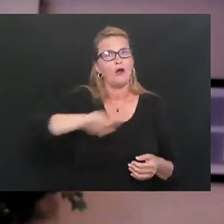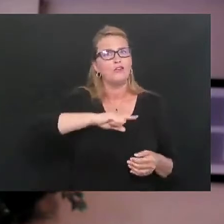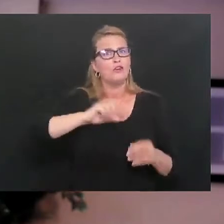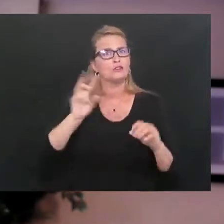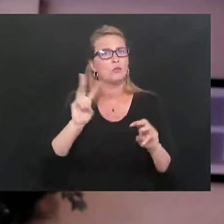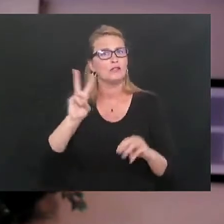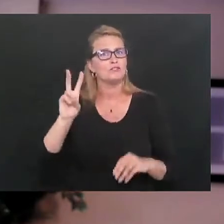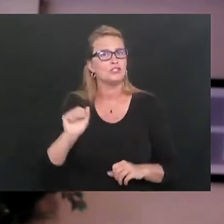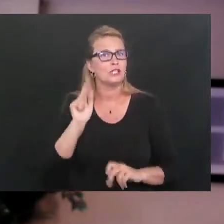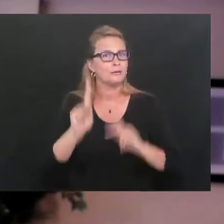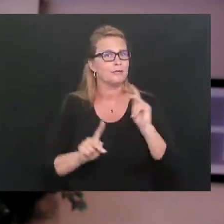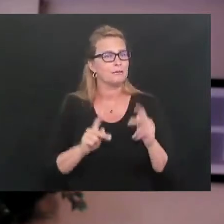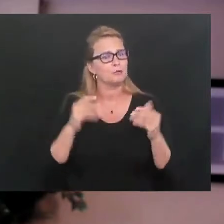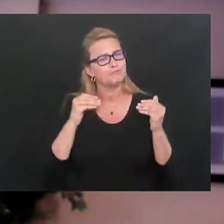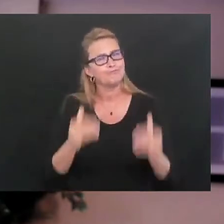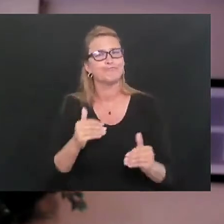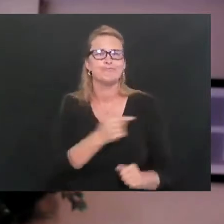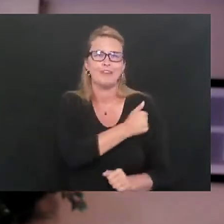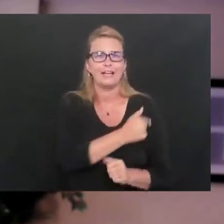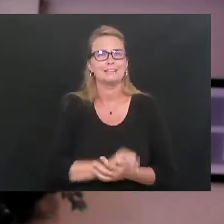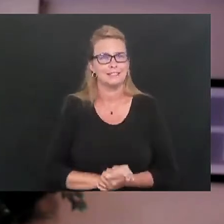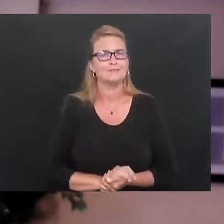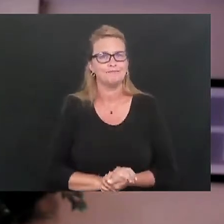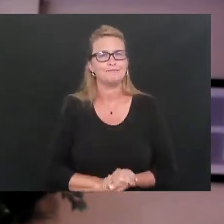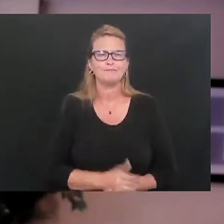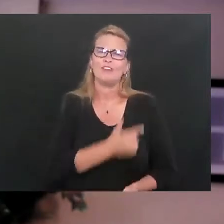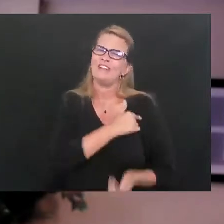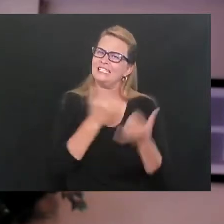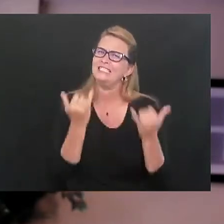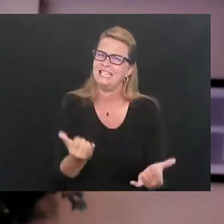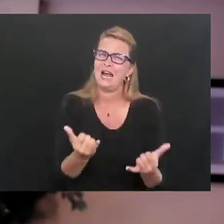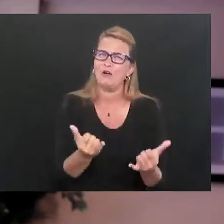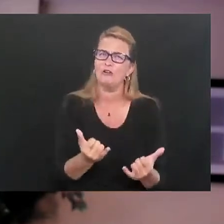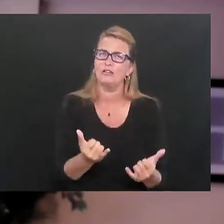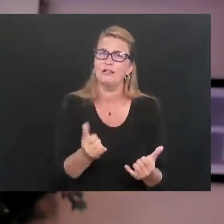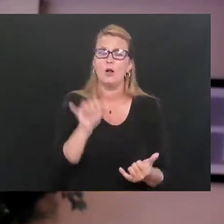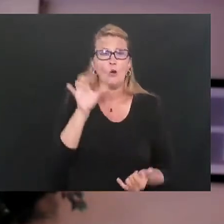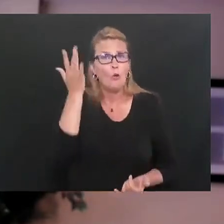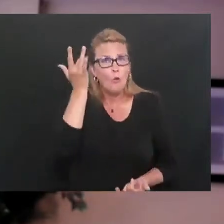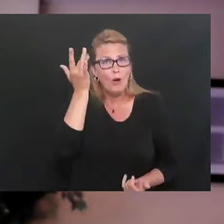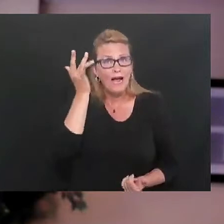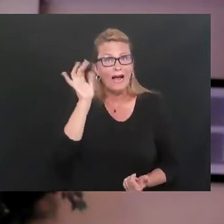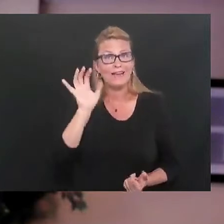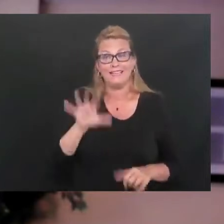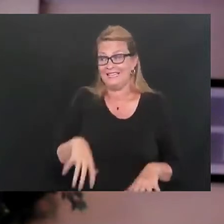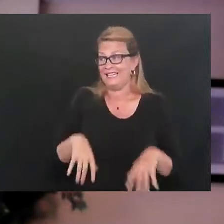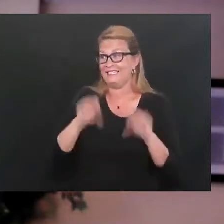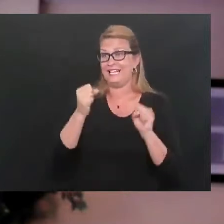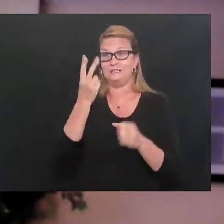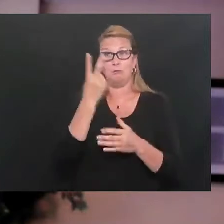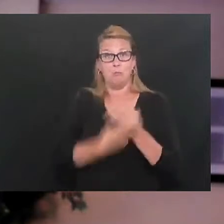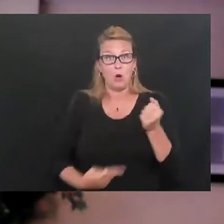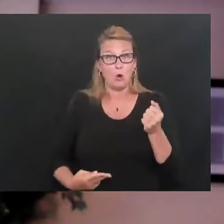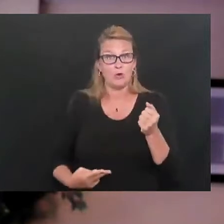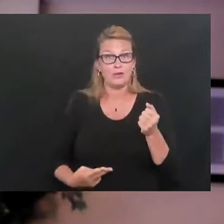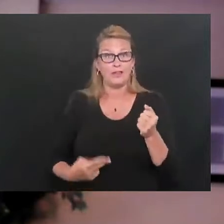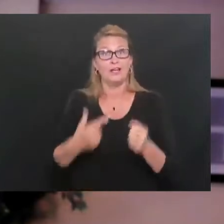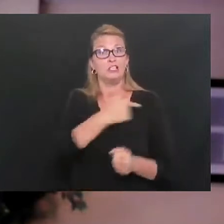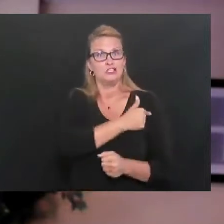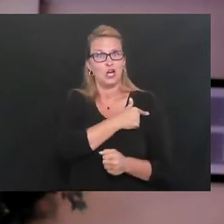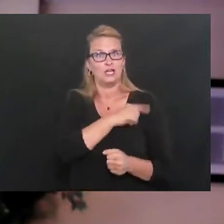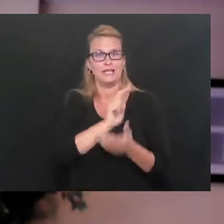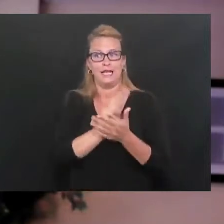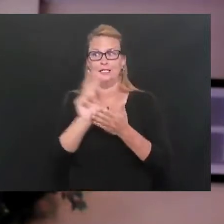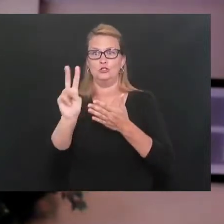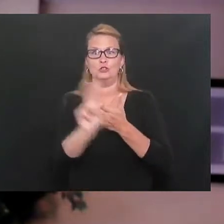to be vaccinated, and choose to be vaccinated now, because it does take both doses and 2 weeks after that final